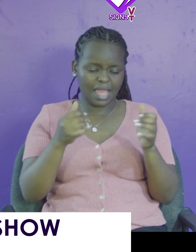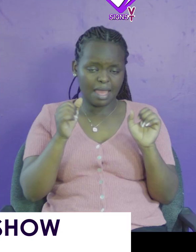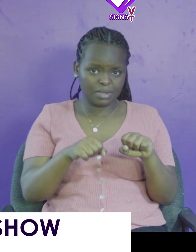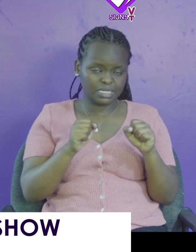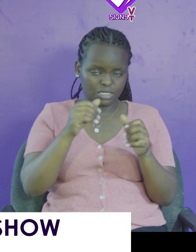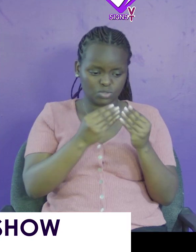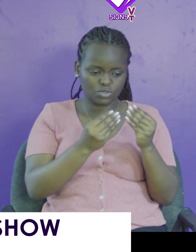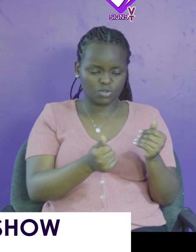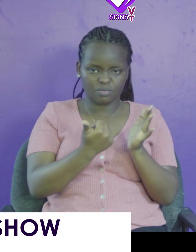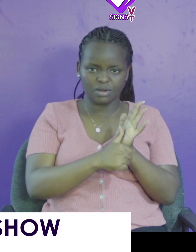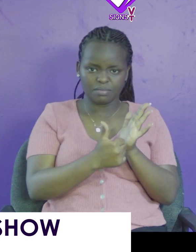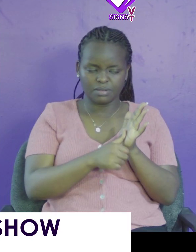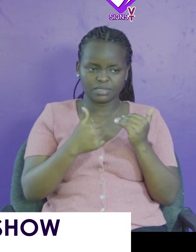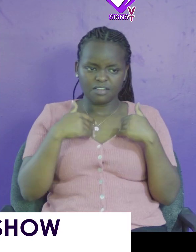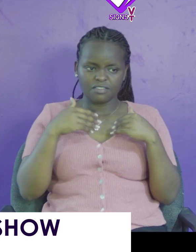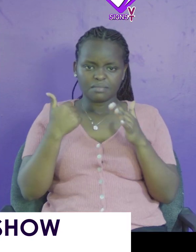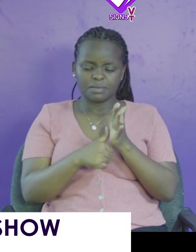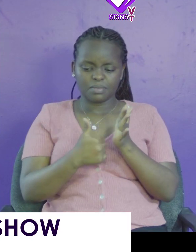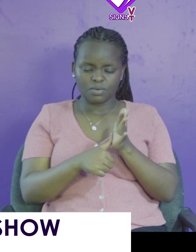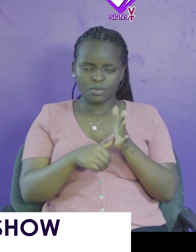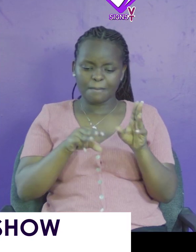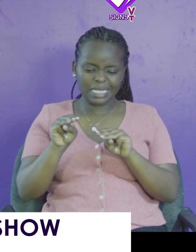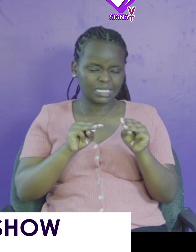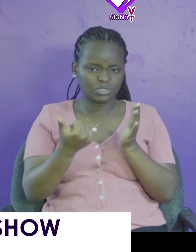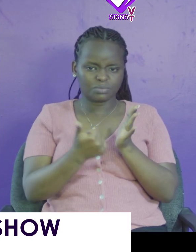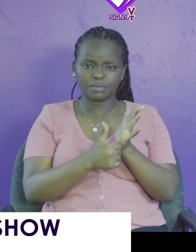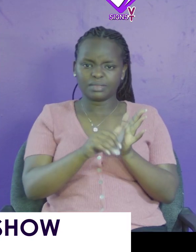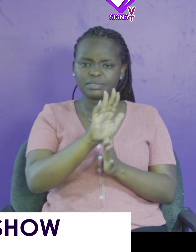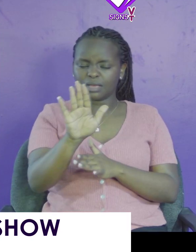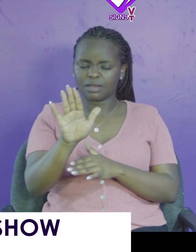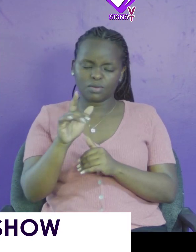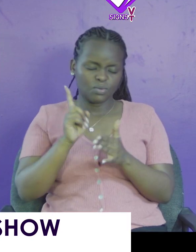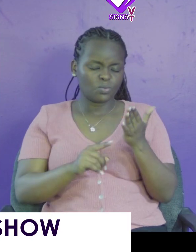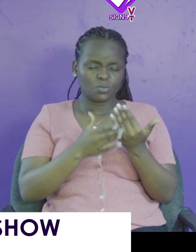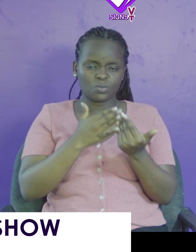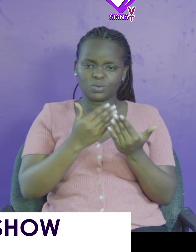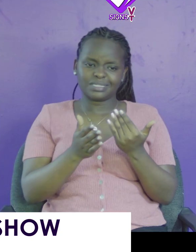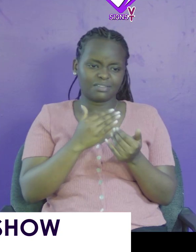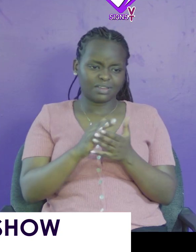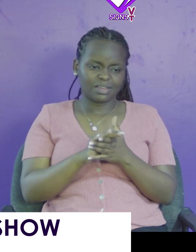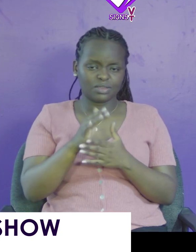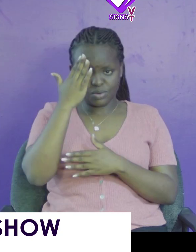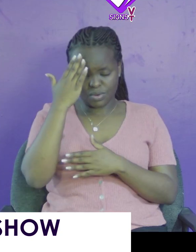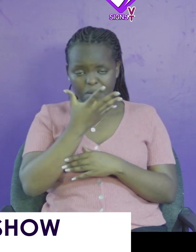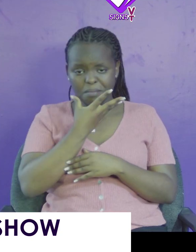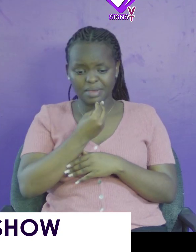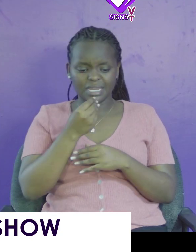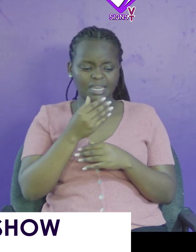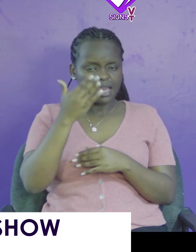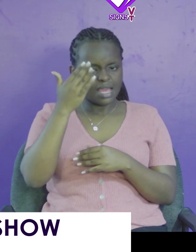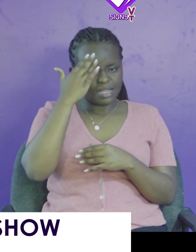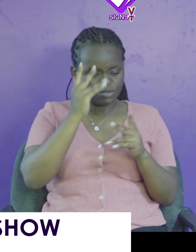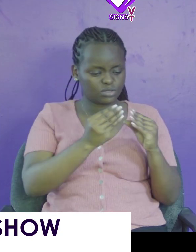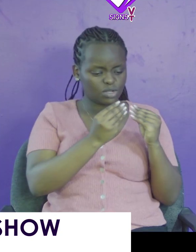And there are people who manage your problems. Manage your problems. Whatever kind of men are known to be solution providers.